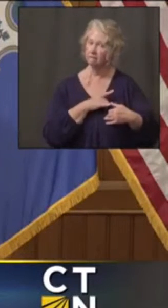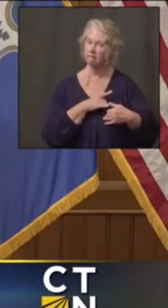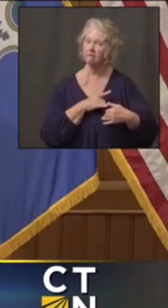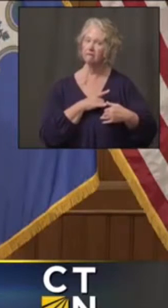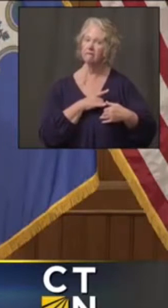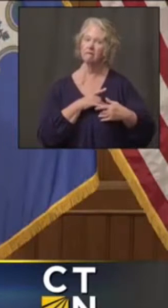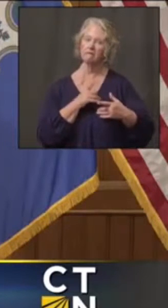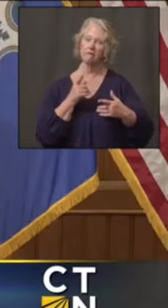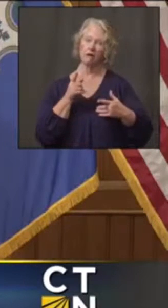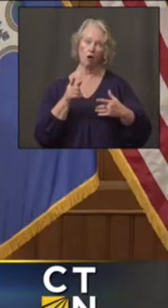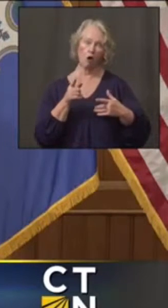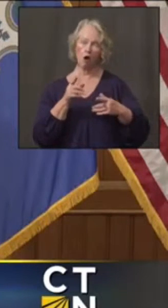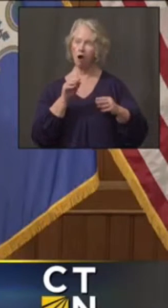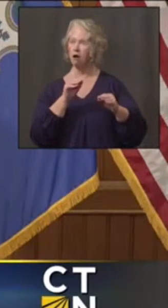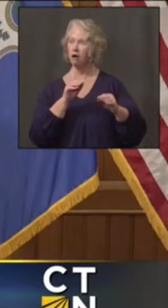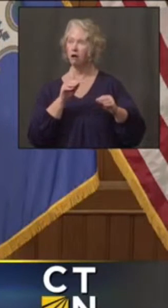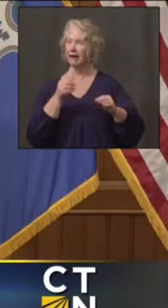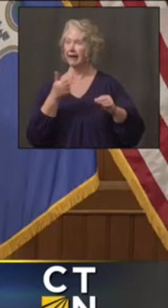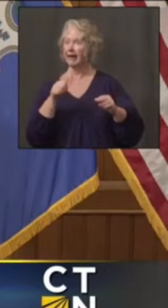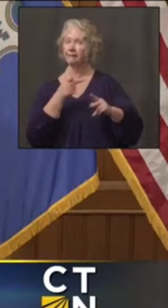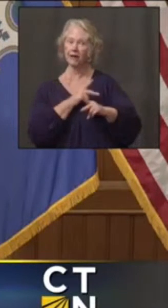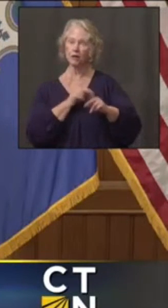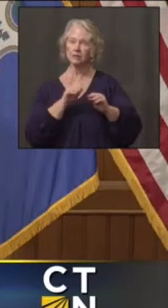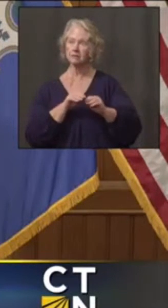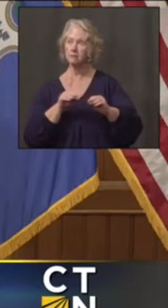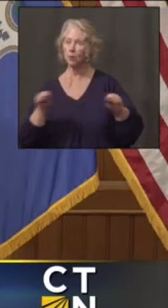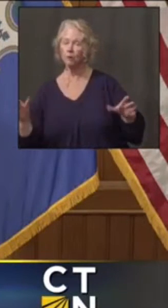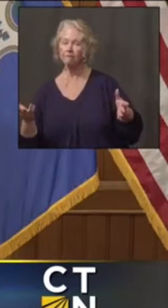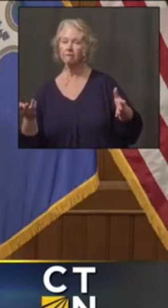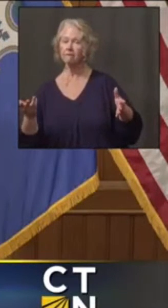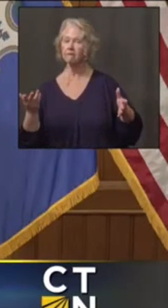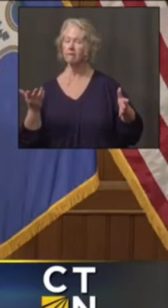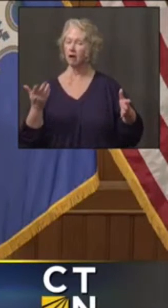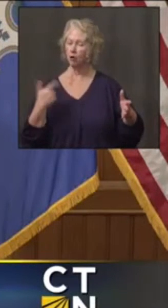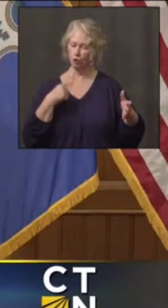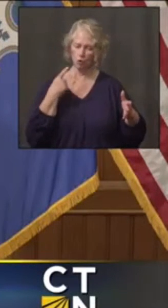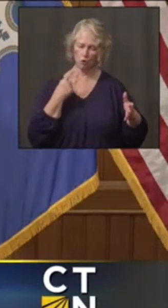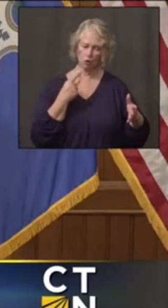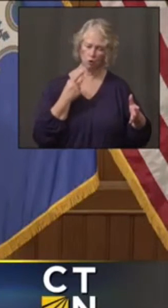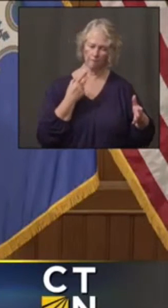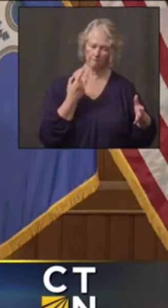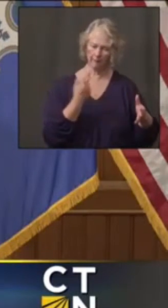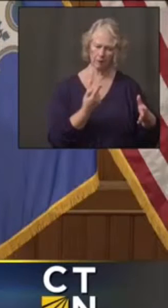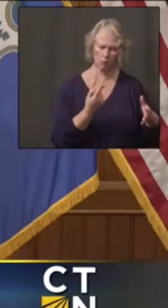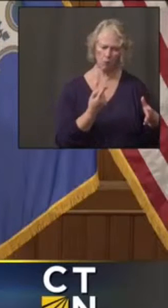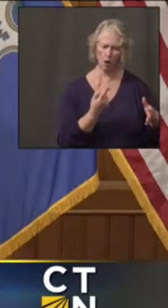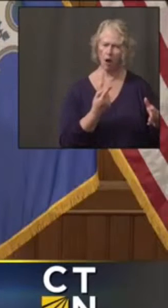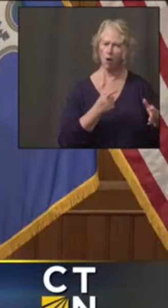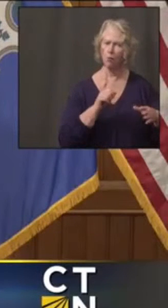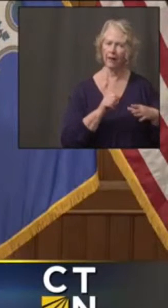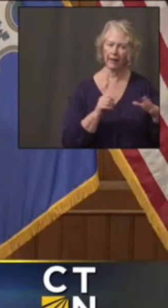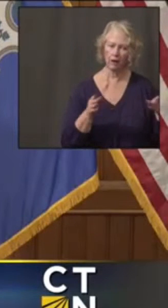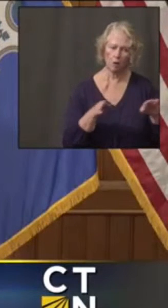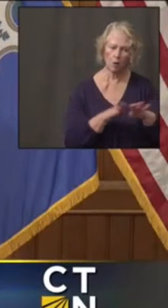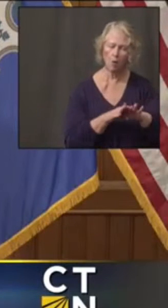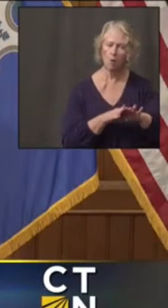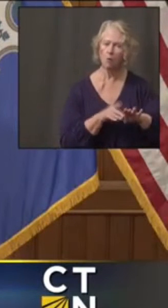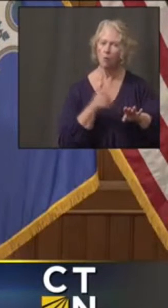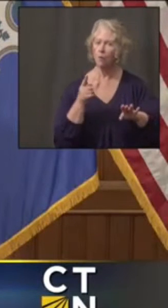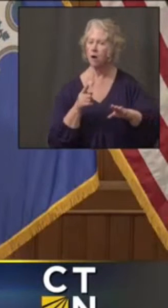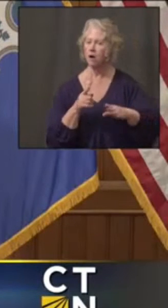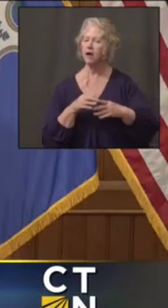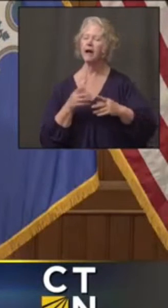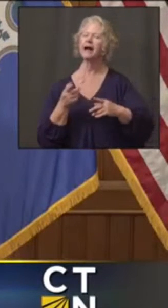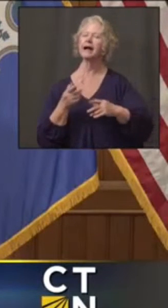being moved? And when might, if it's being closed, when might it be reopened? Yeah,